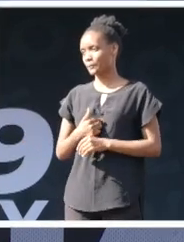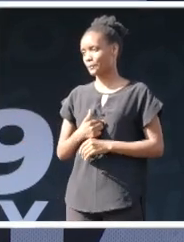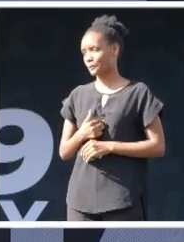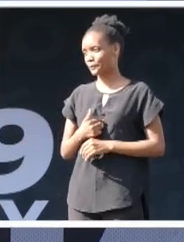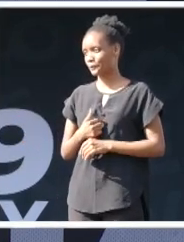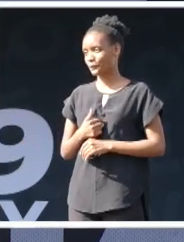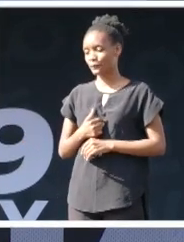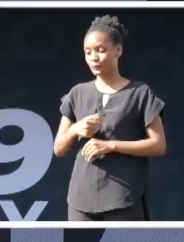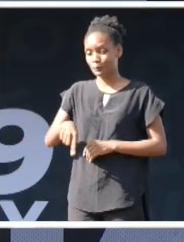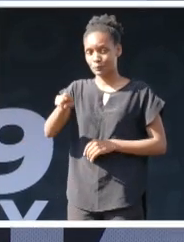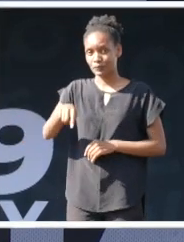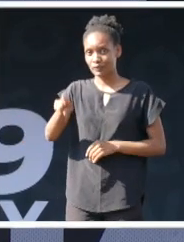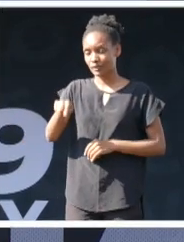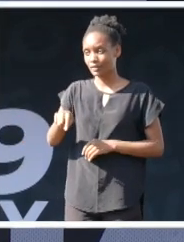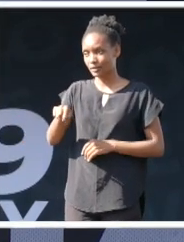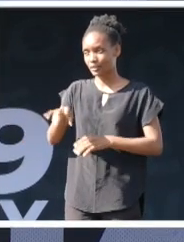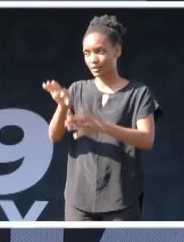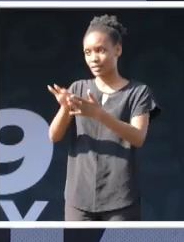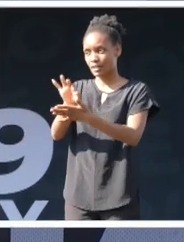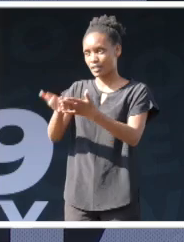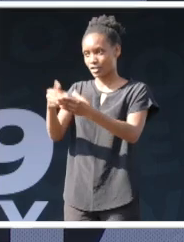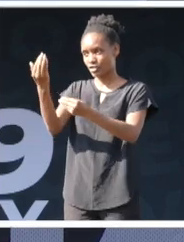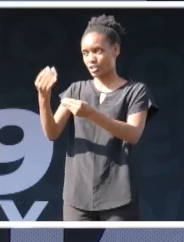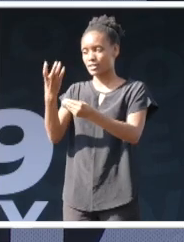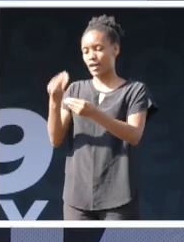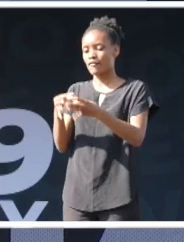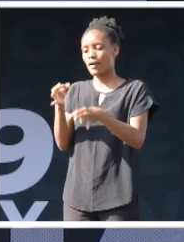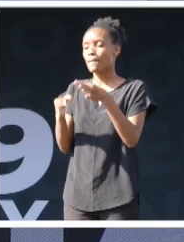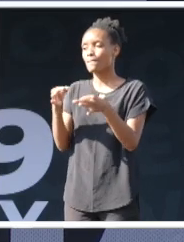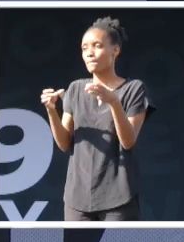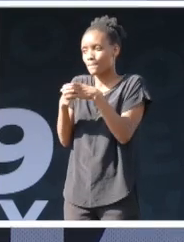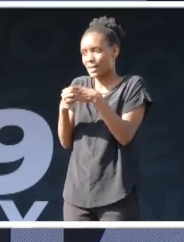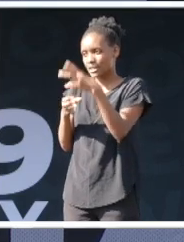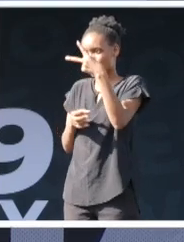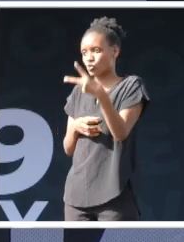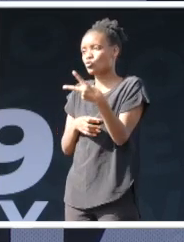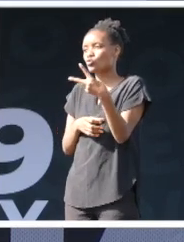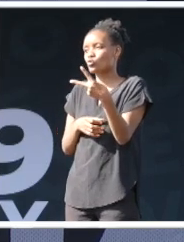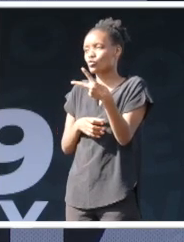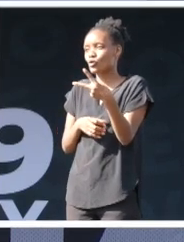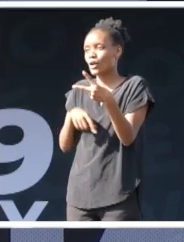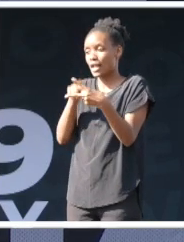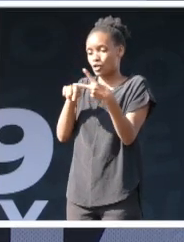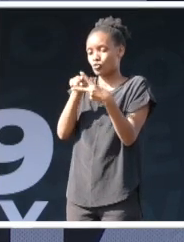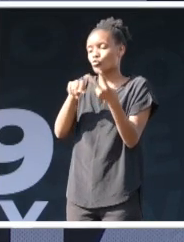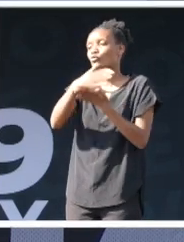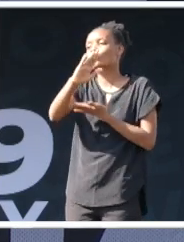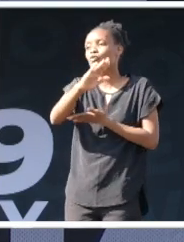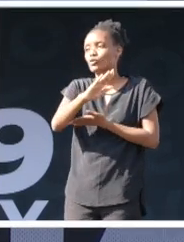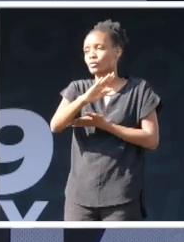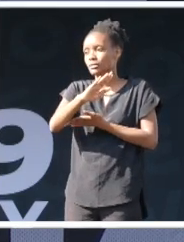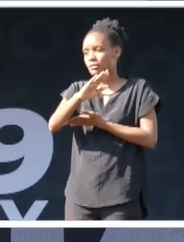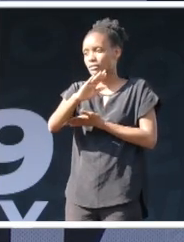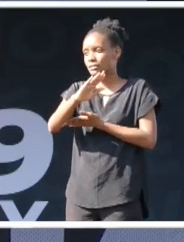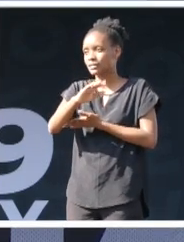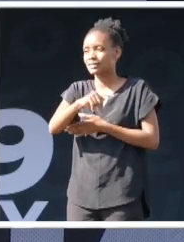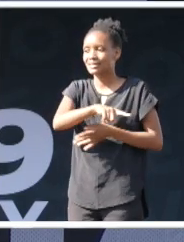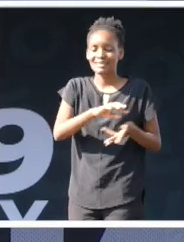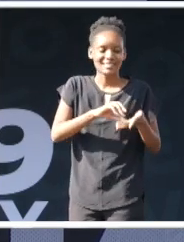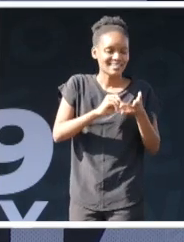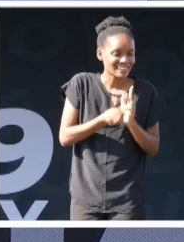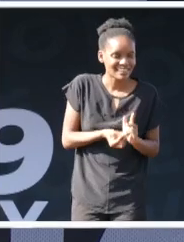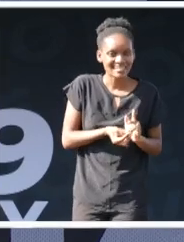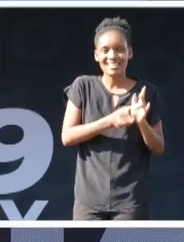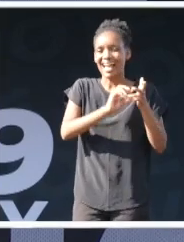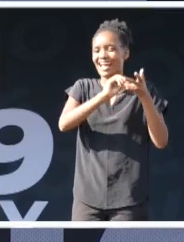In these elections, we have 2 parties that are on their way out. They try all means and